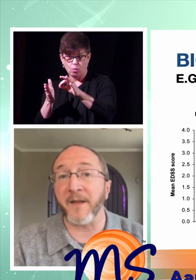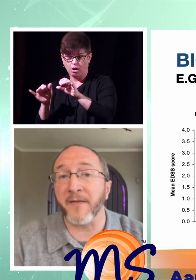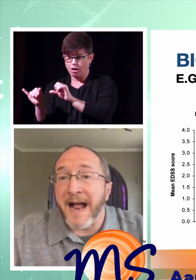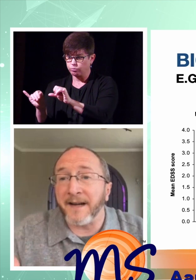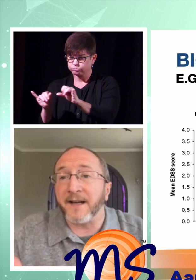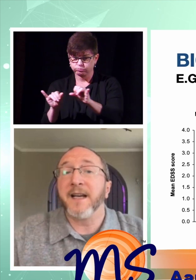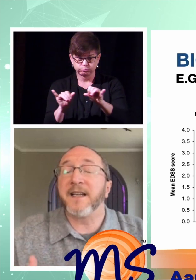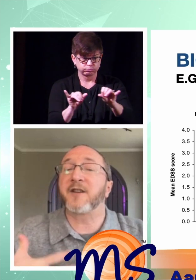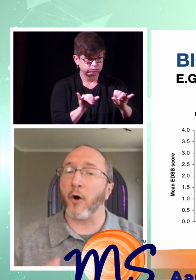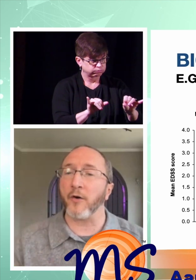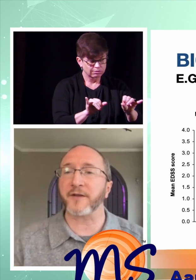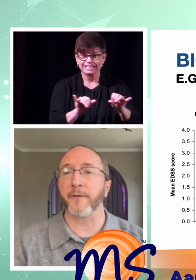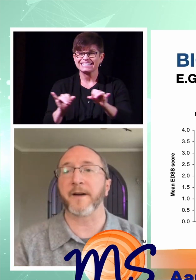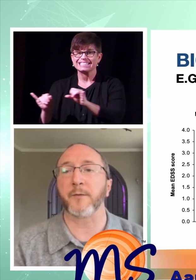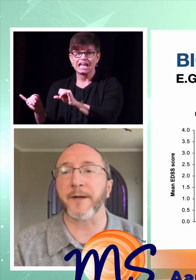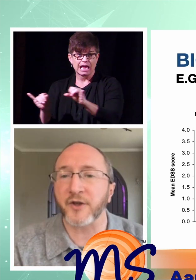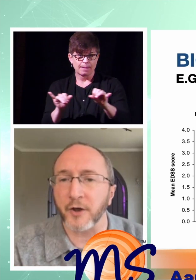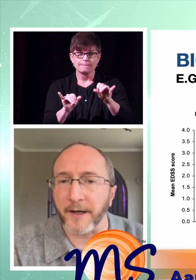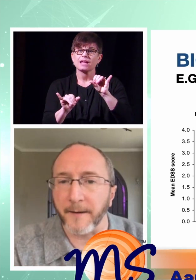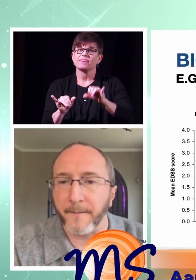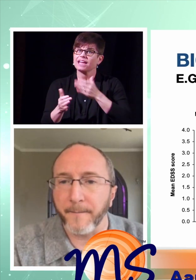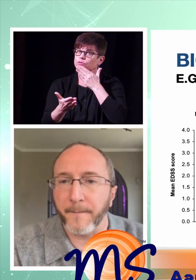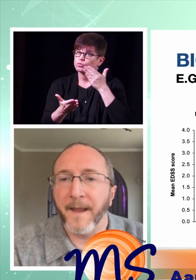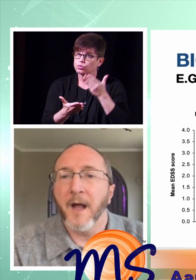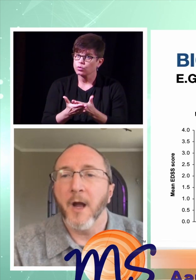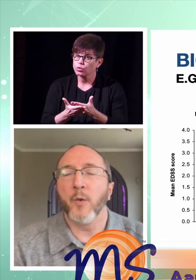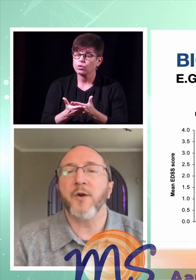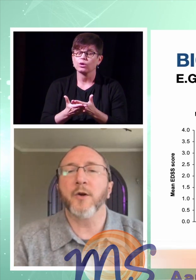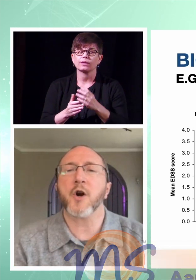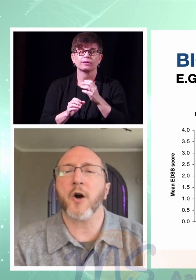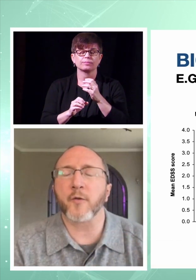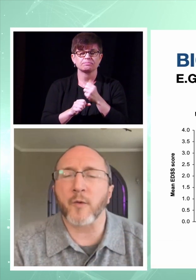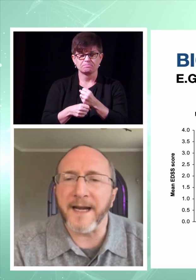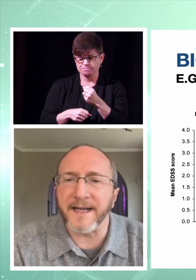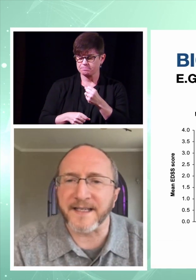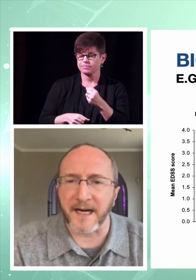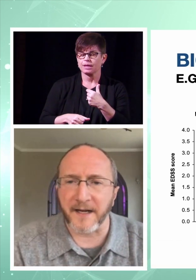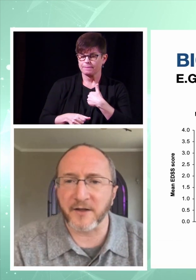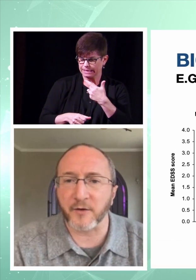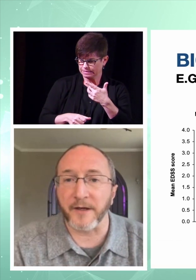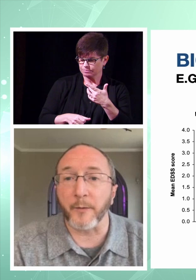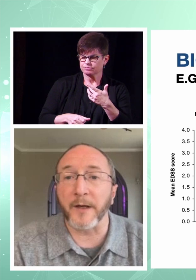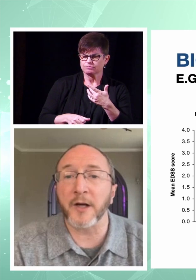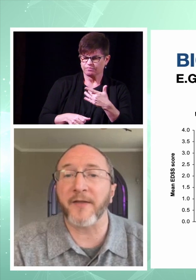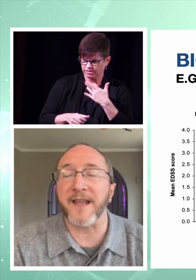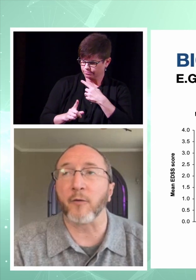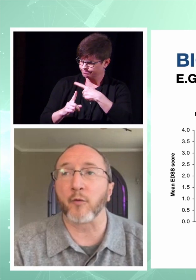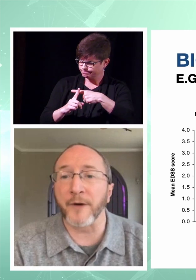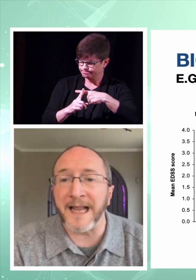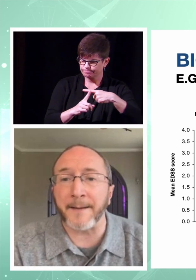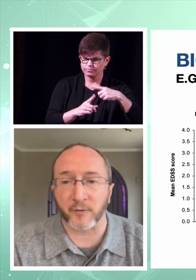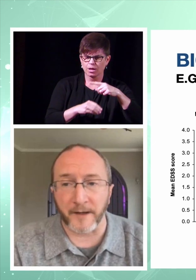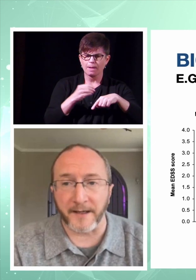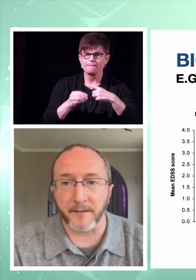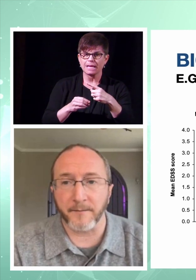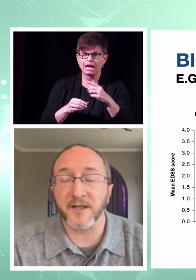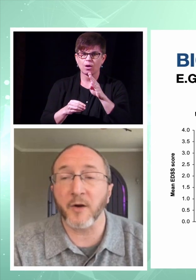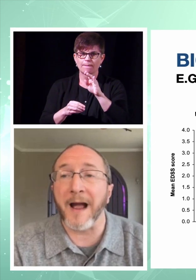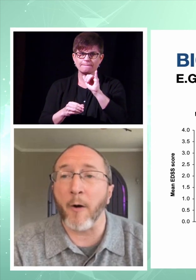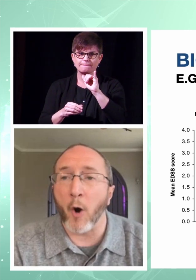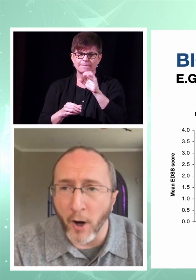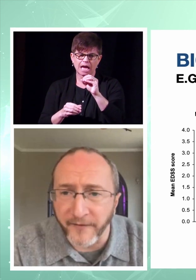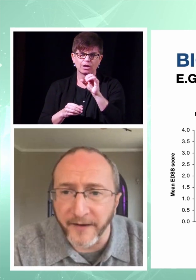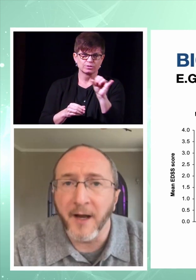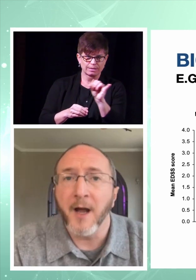same. And that is also very reassuring. When you look on the right-hand side of the screen, we look at the relapse rate.